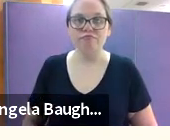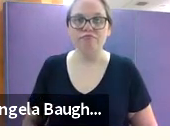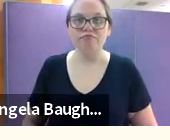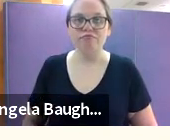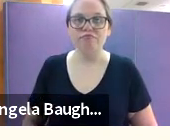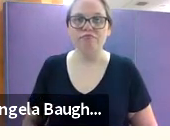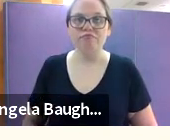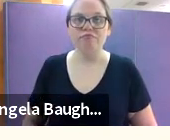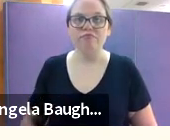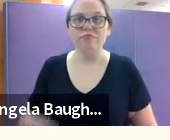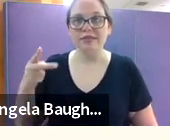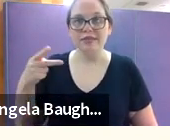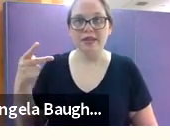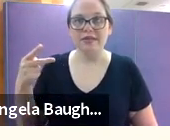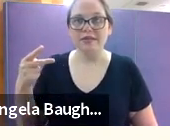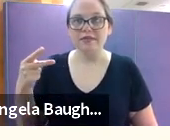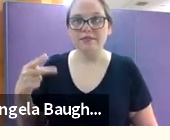A second?